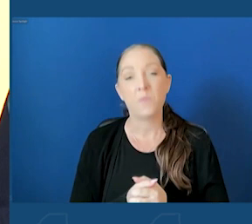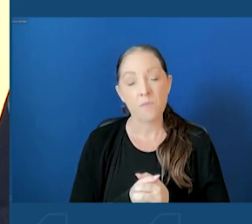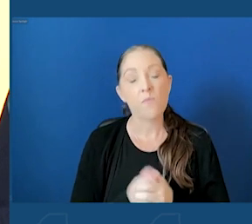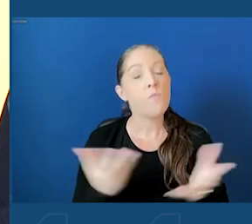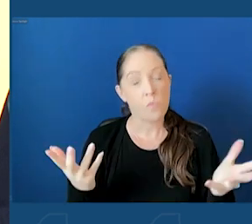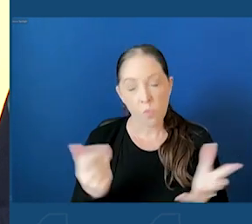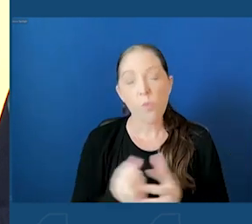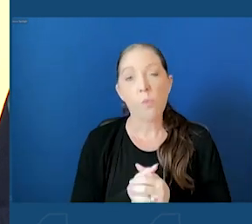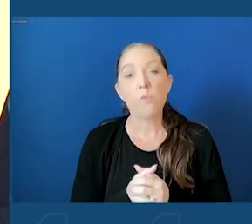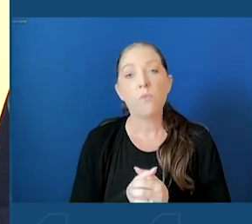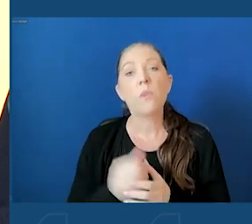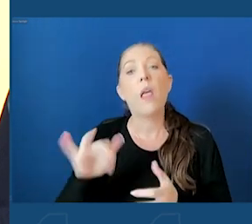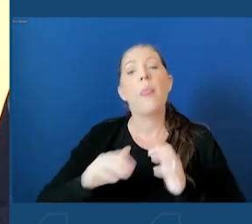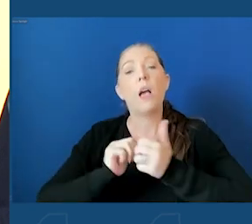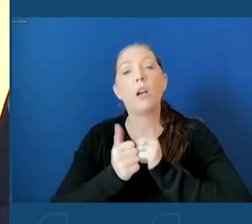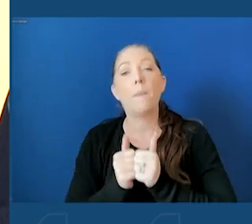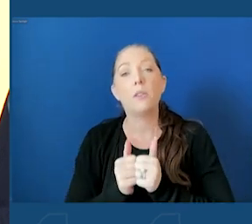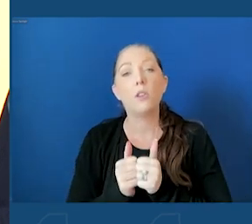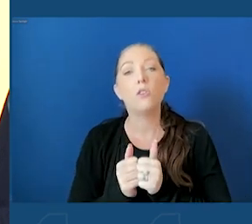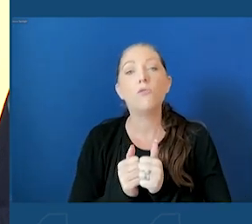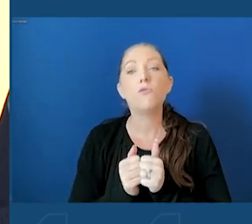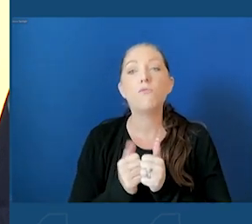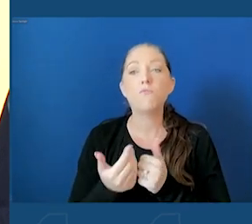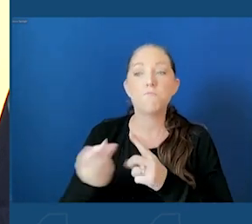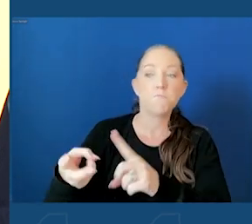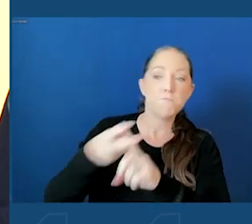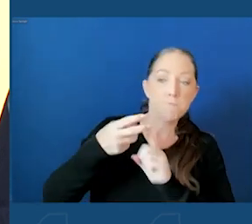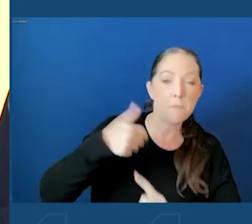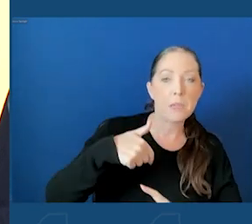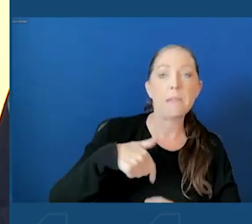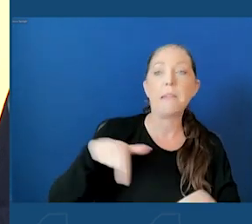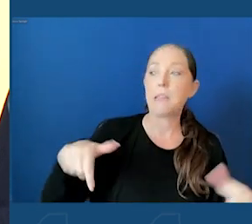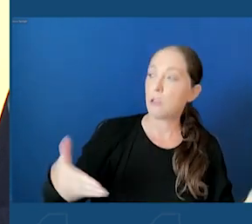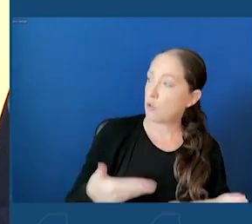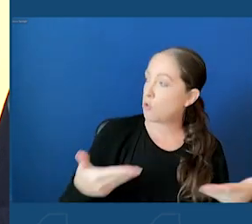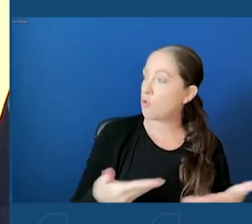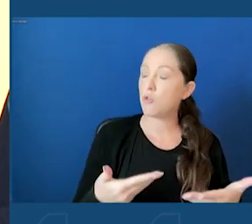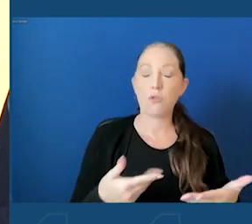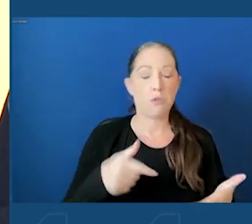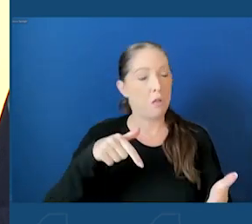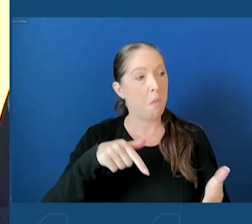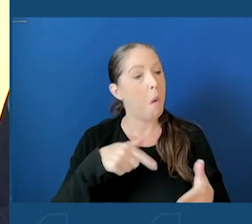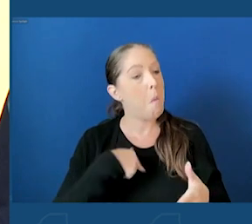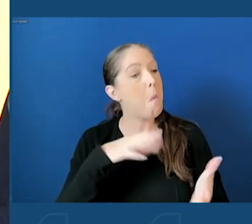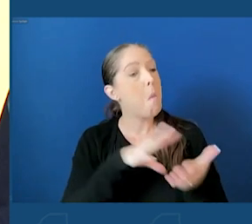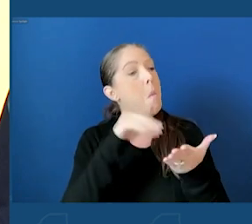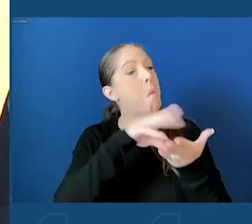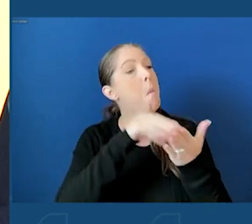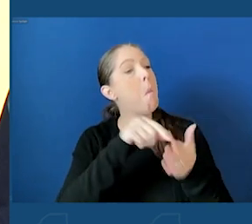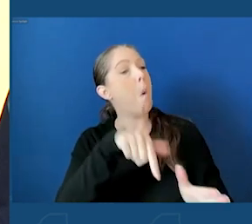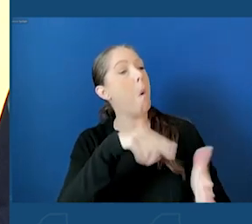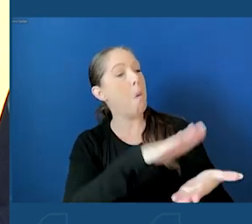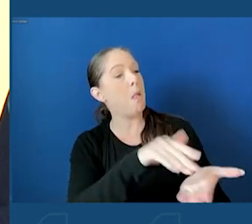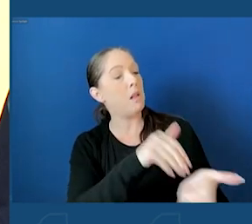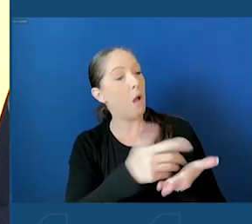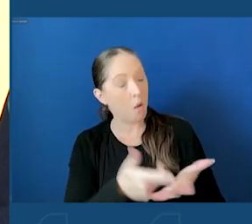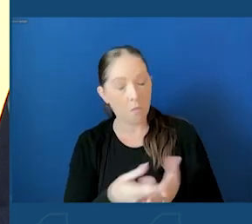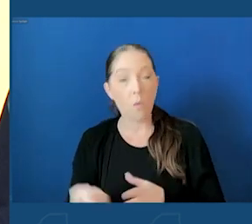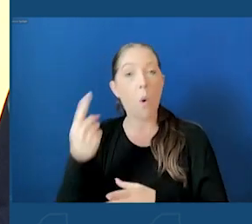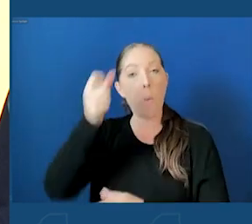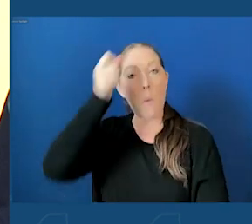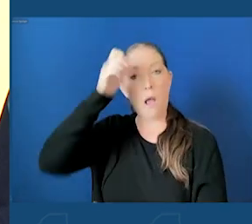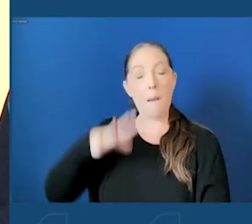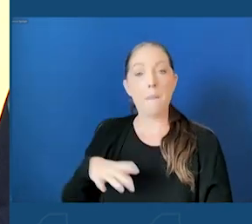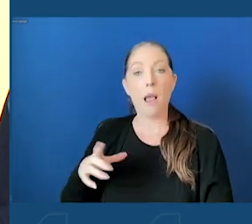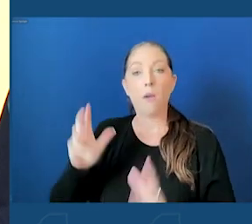but it was that rivalry that brought me down the turnpike. That's how I learned about the center. Because one of the guys I played basketball against was a guy by the name of